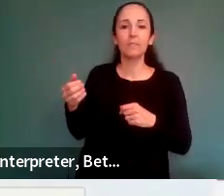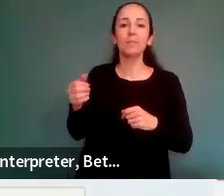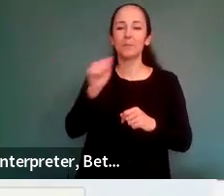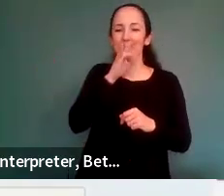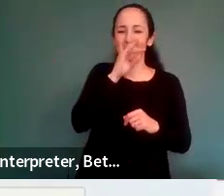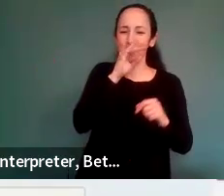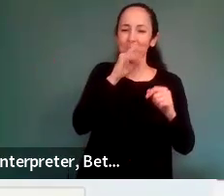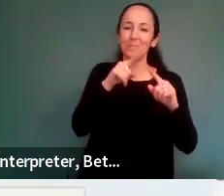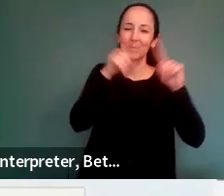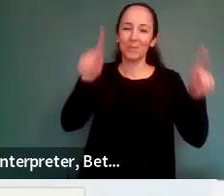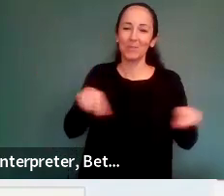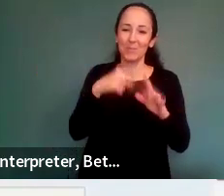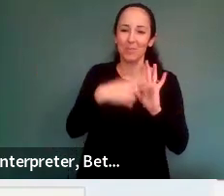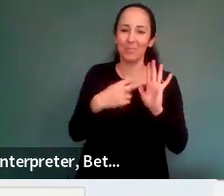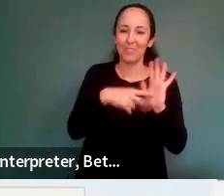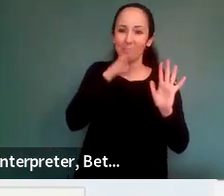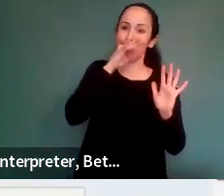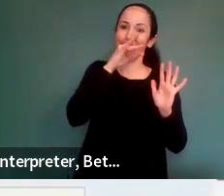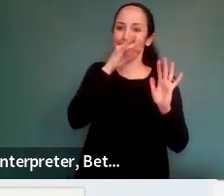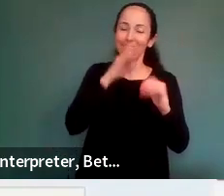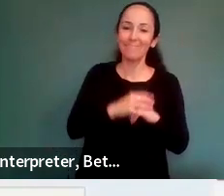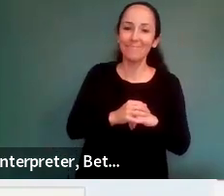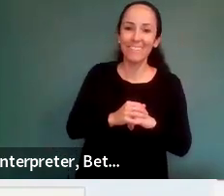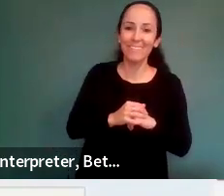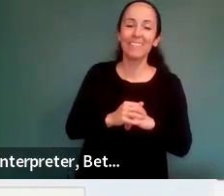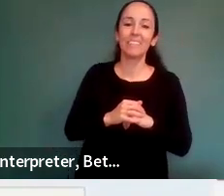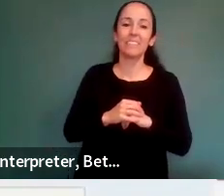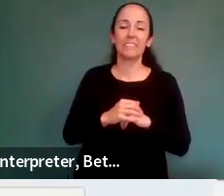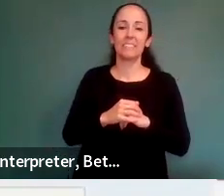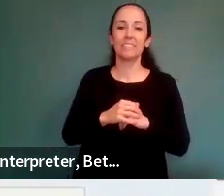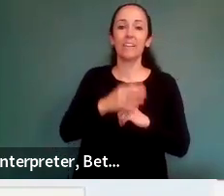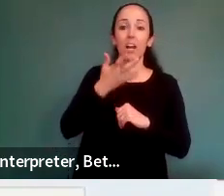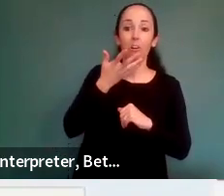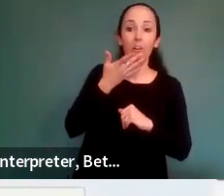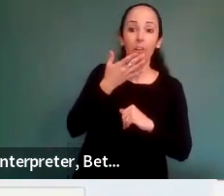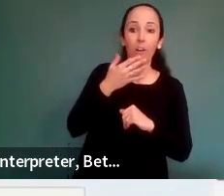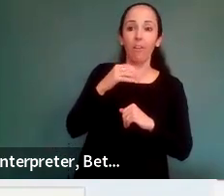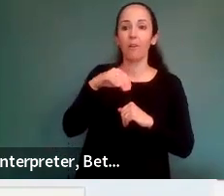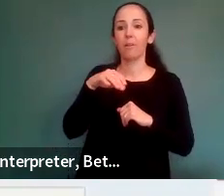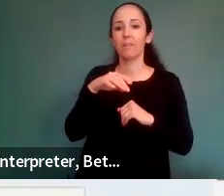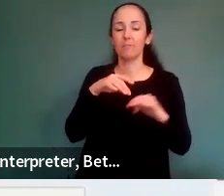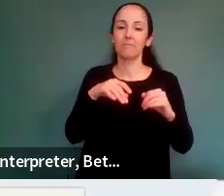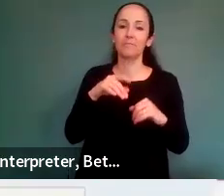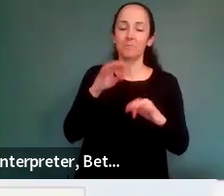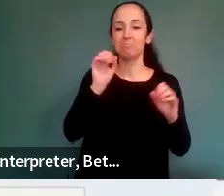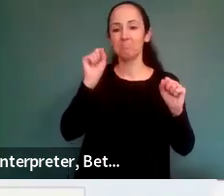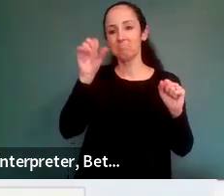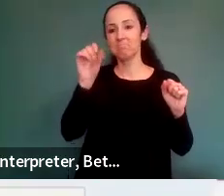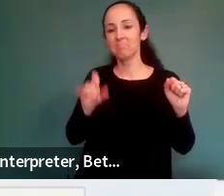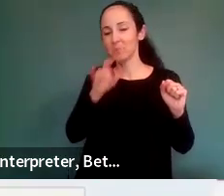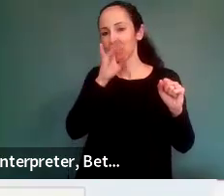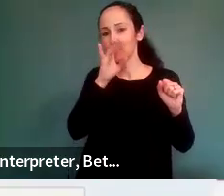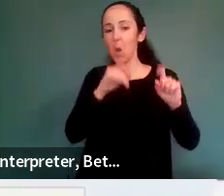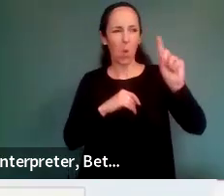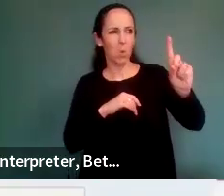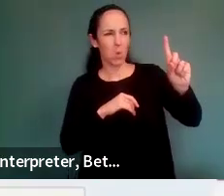as you can tell, it's seal, KUL, color, cloth bullet. One second. So I